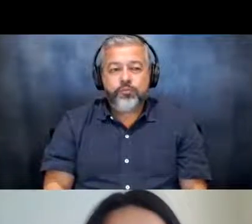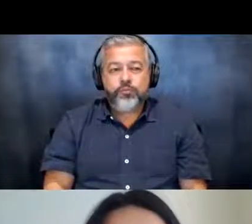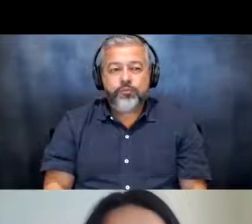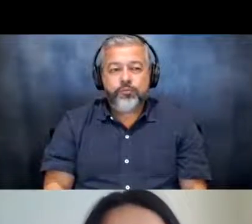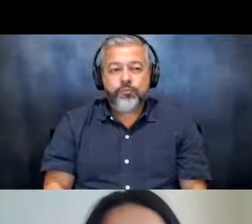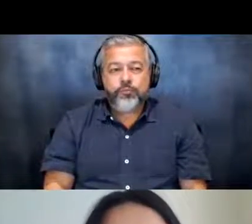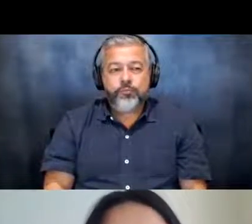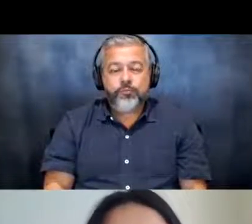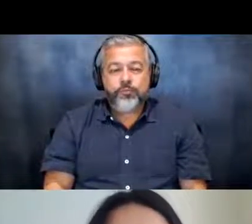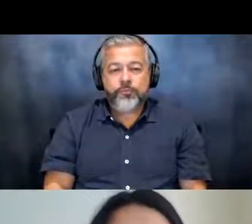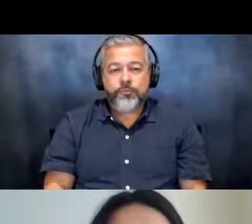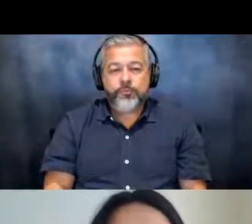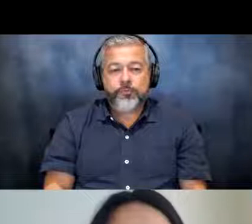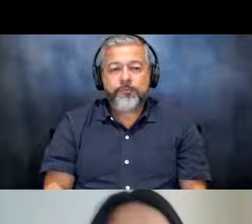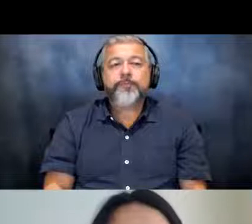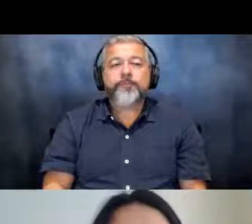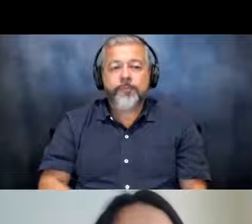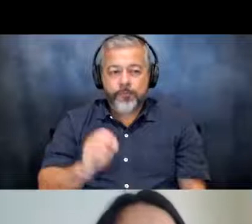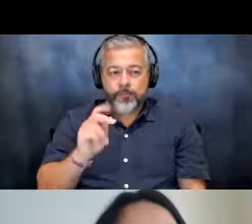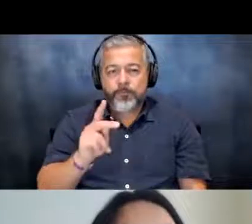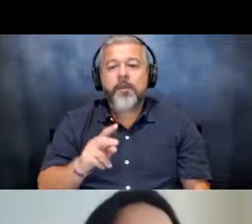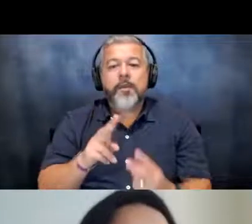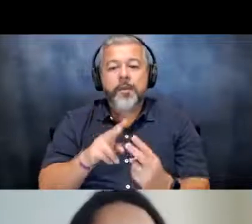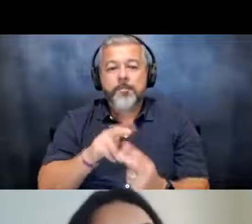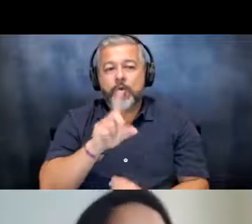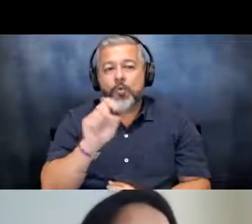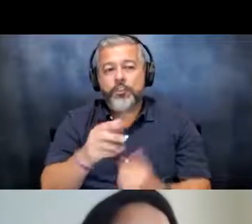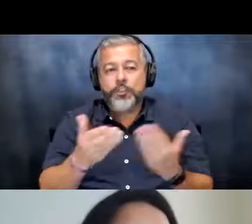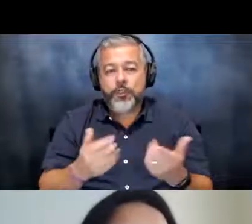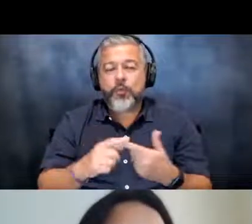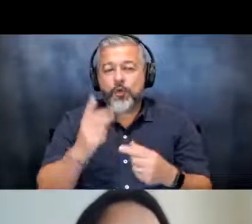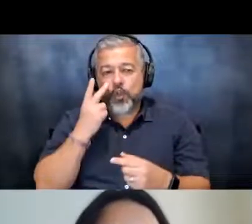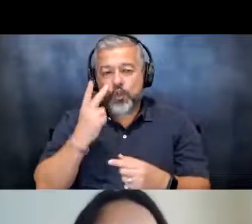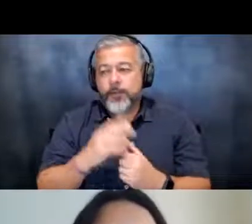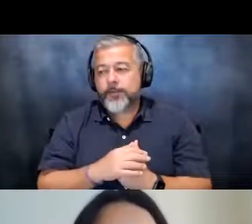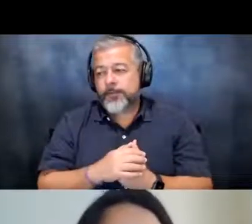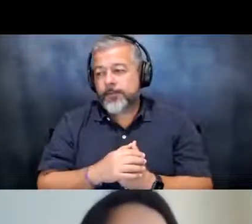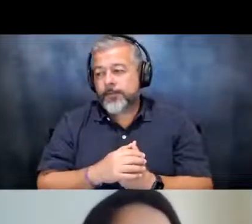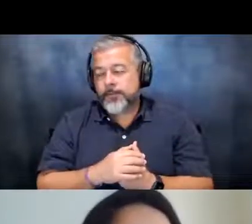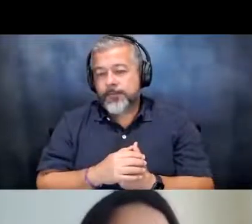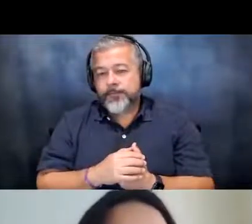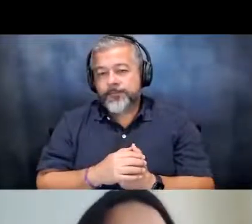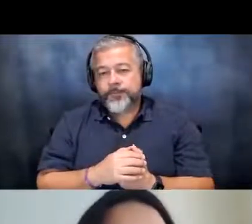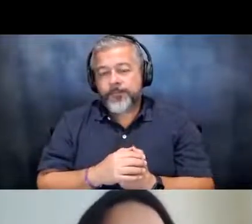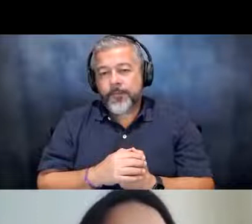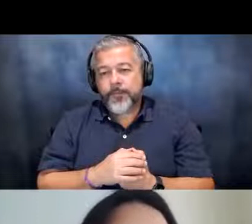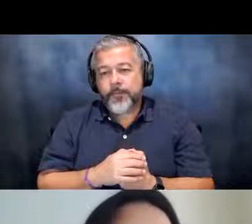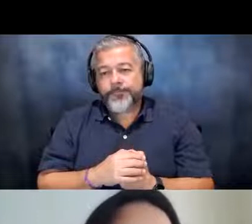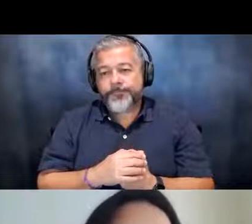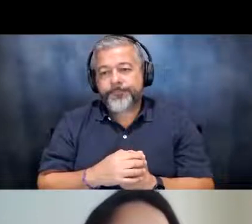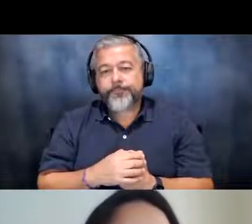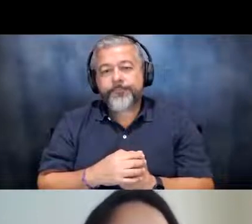All right. A couple of questions in here that we can take a look at. Just want to make sure that if we're missing anything here, if folks